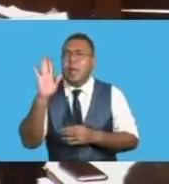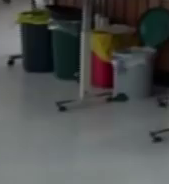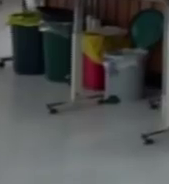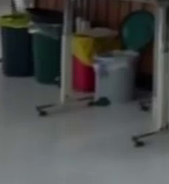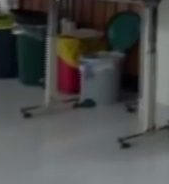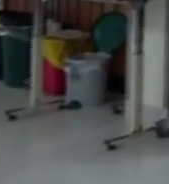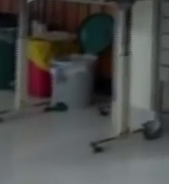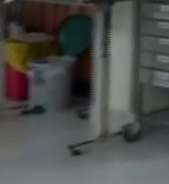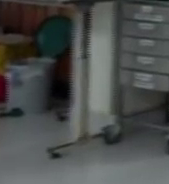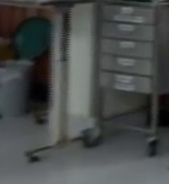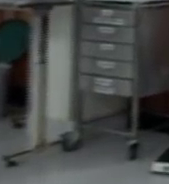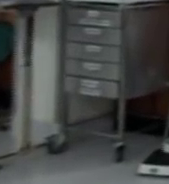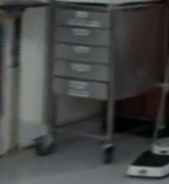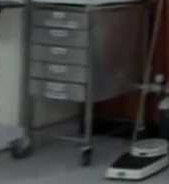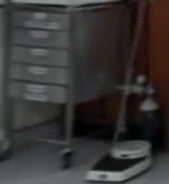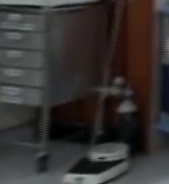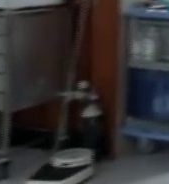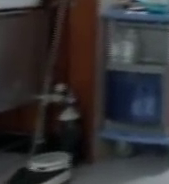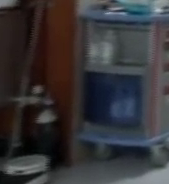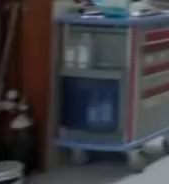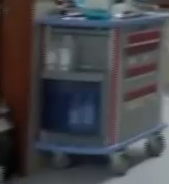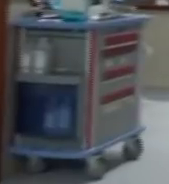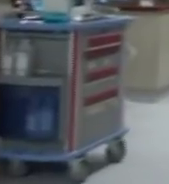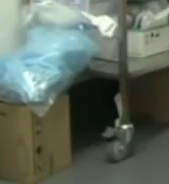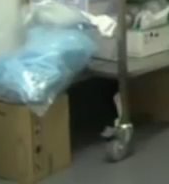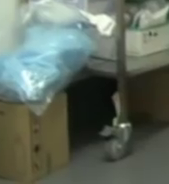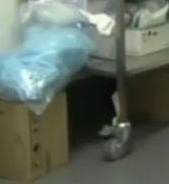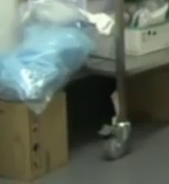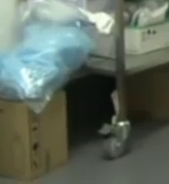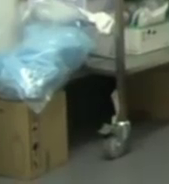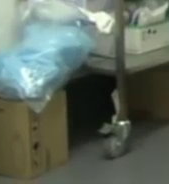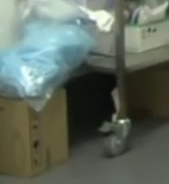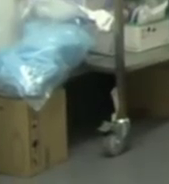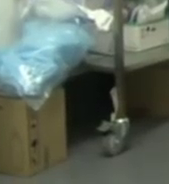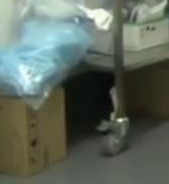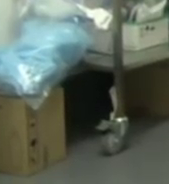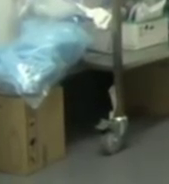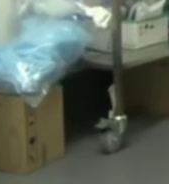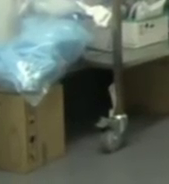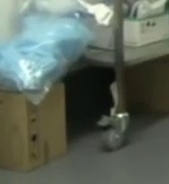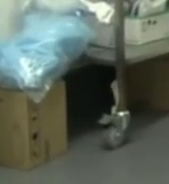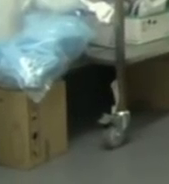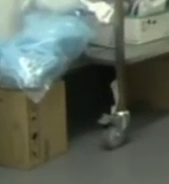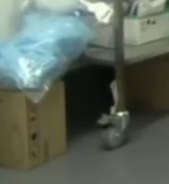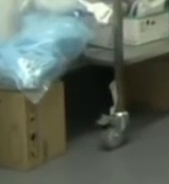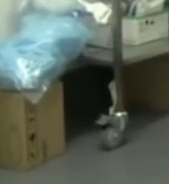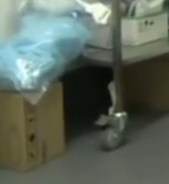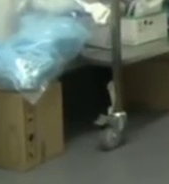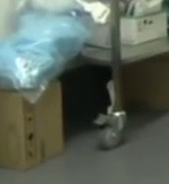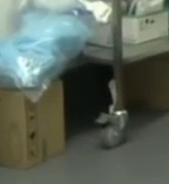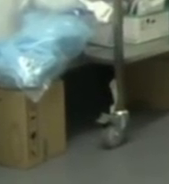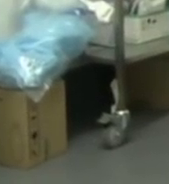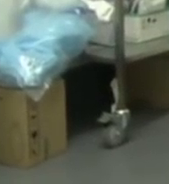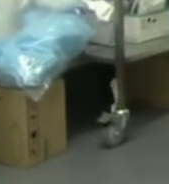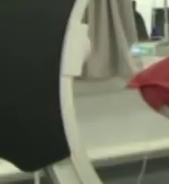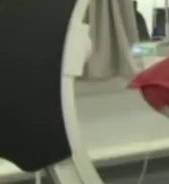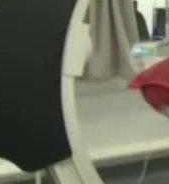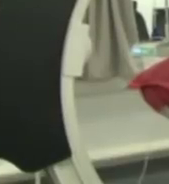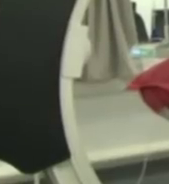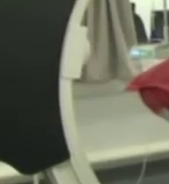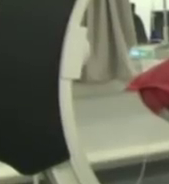because of certain programs. For example, the open heart team that comes regularly from